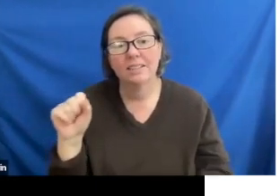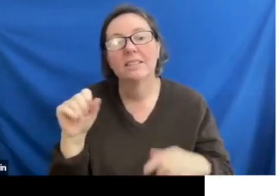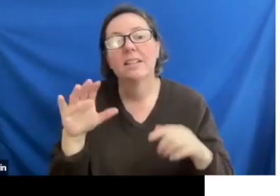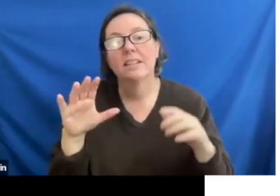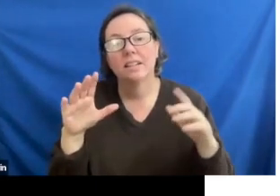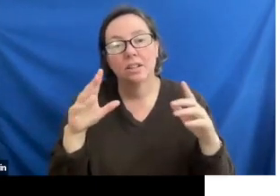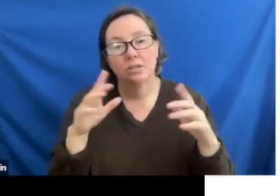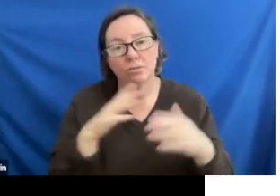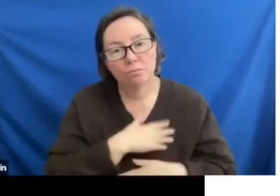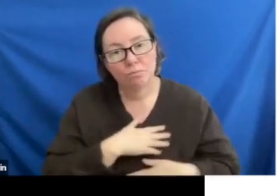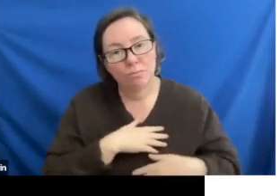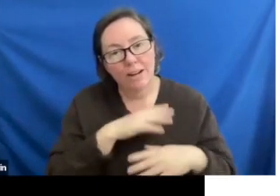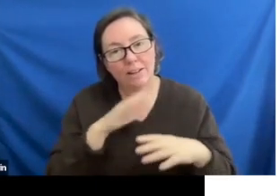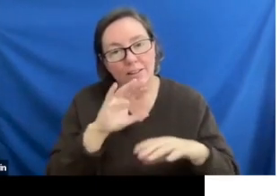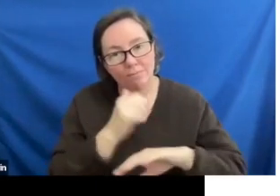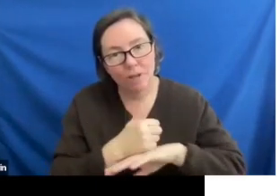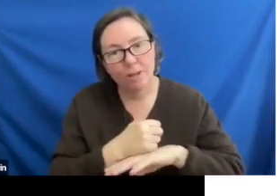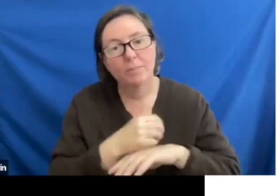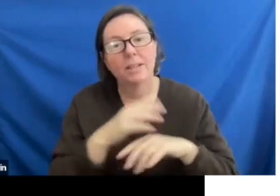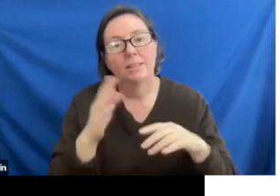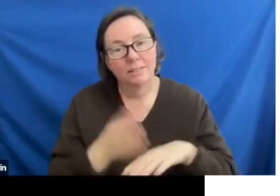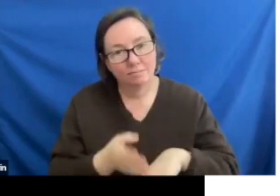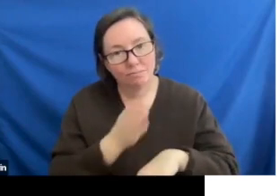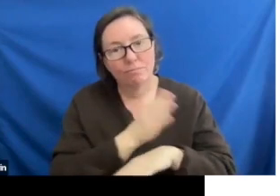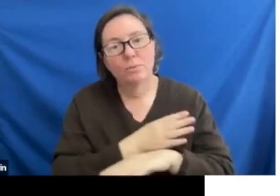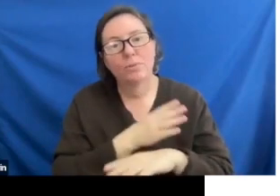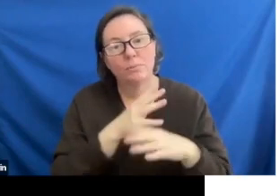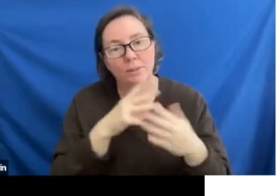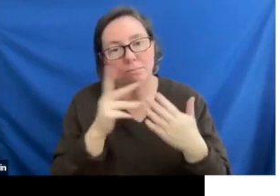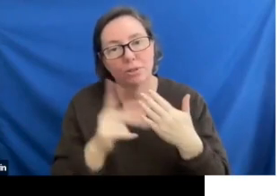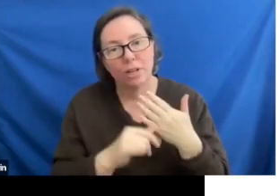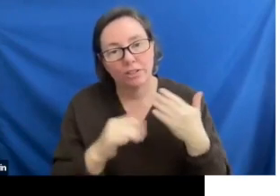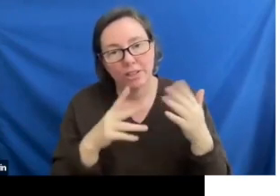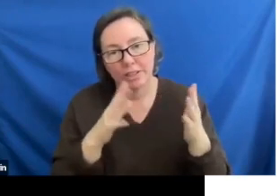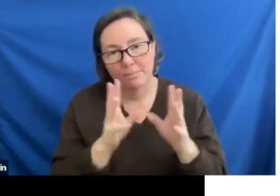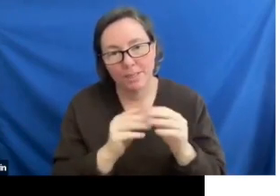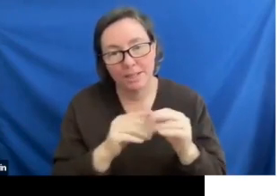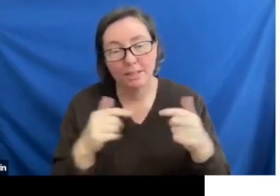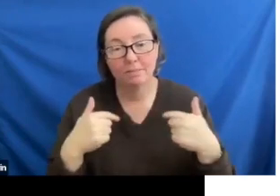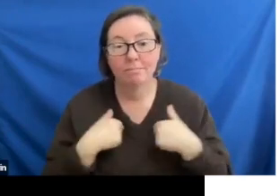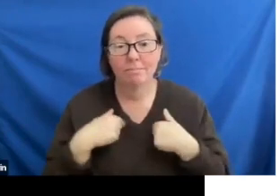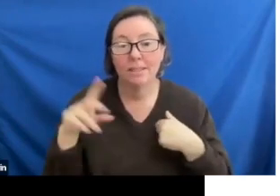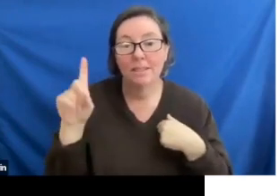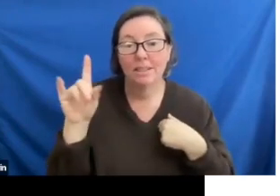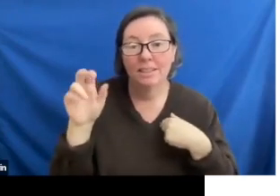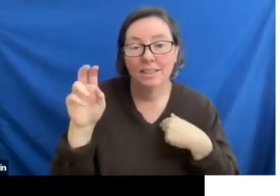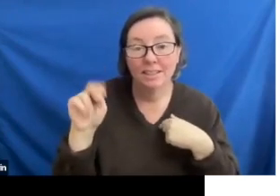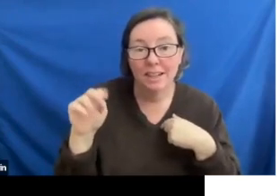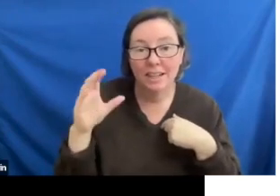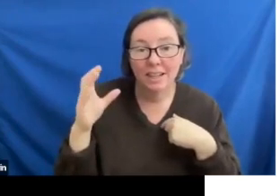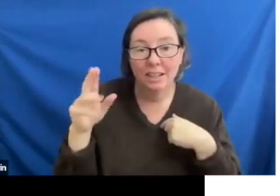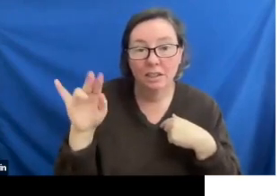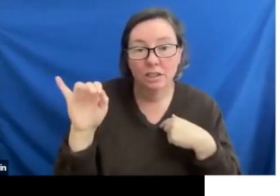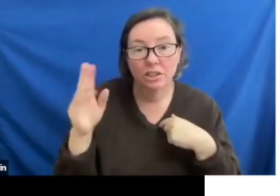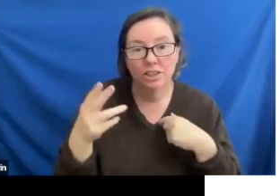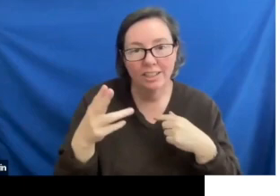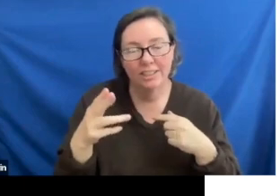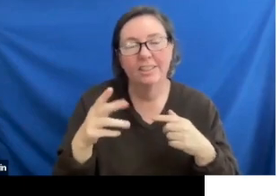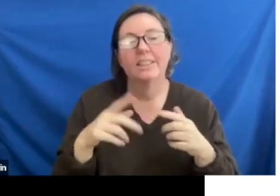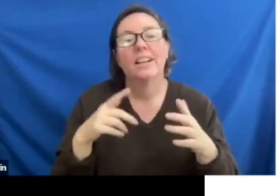Project public meeting. My name is Dan Cushing, DCR's Director of Public Engagement, and I'm excited to get into tonight's